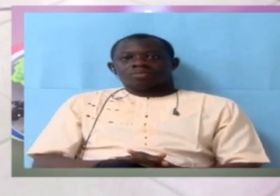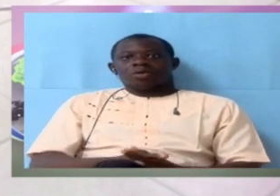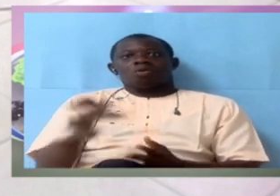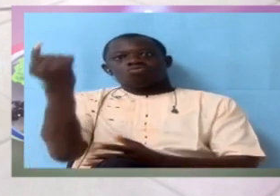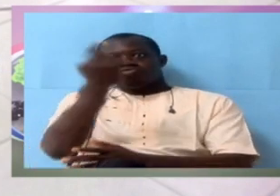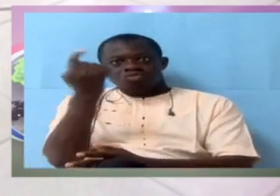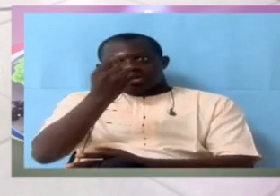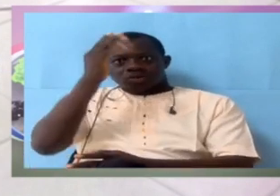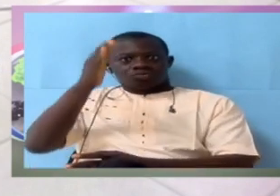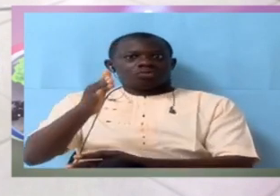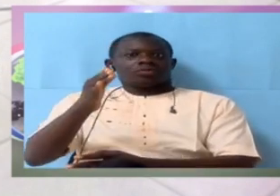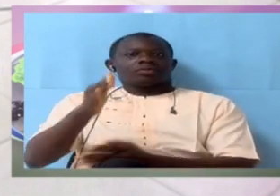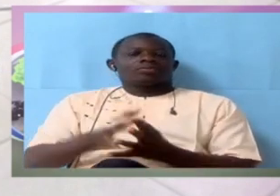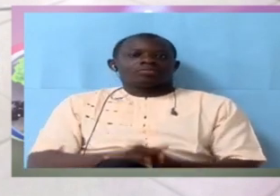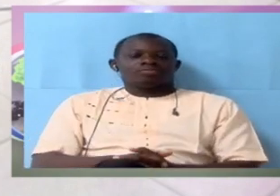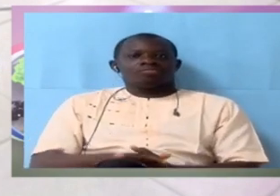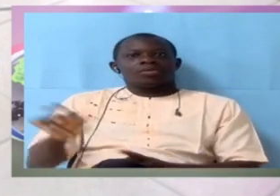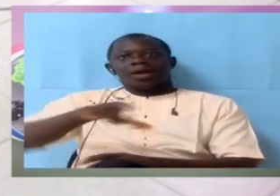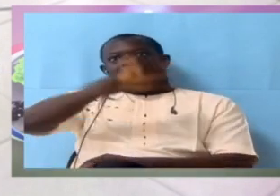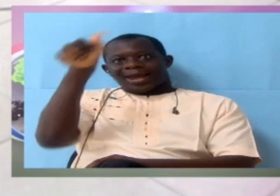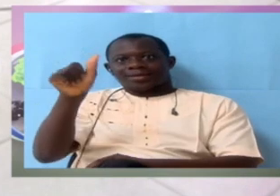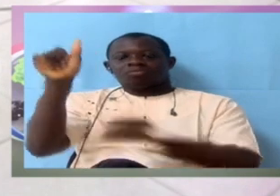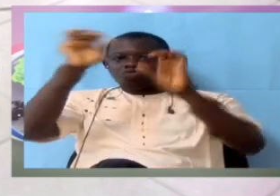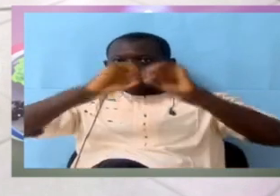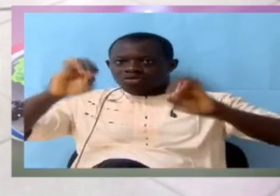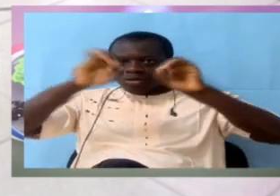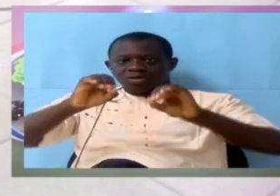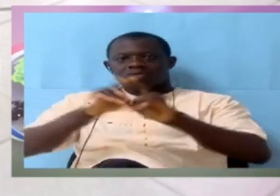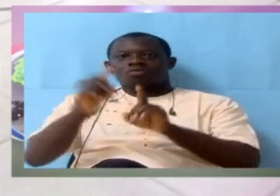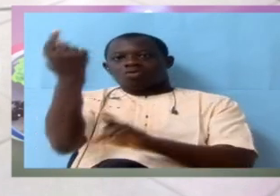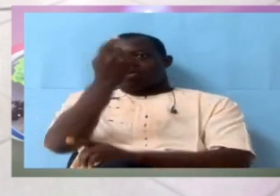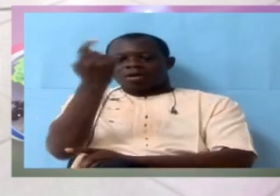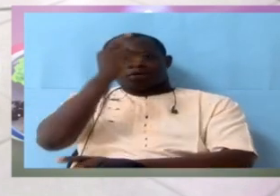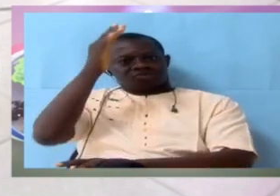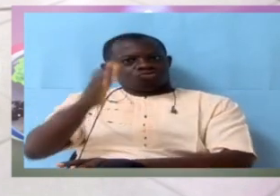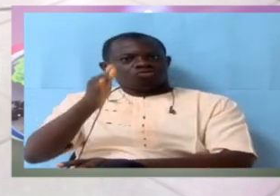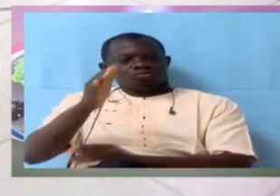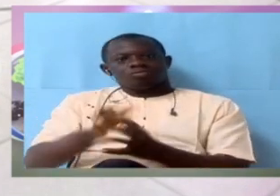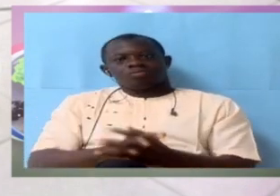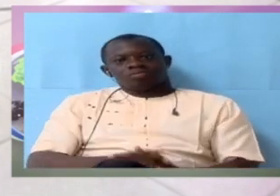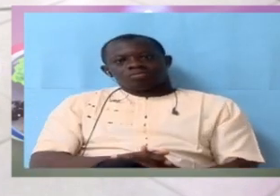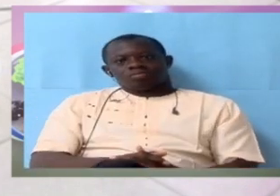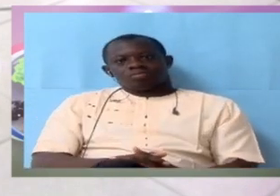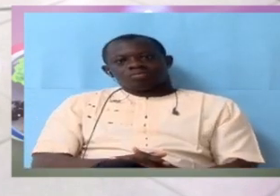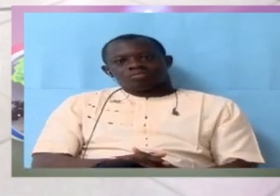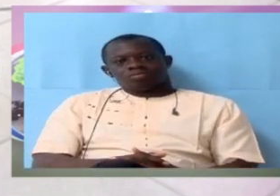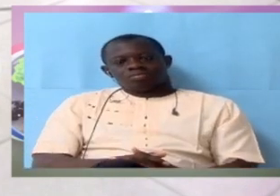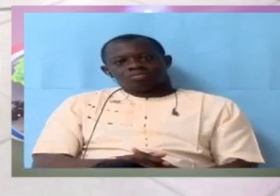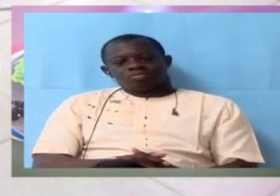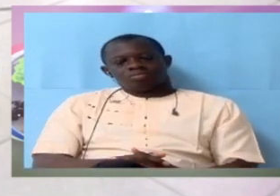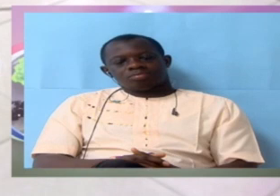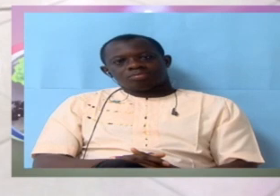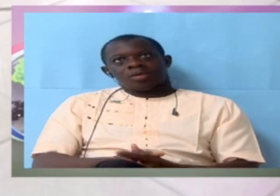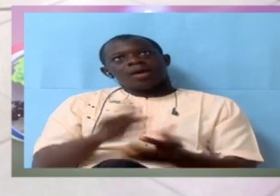Tonyada ma. And nothing but the truth. Ndunte femfula me manke tonyati. So help me